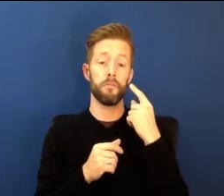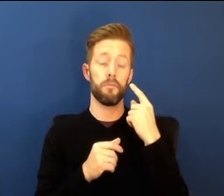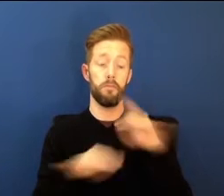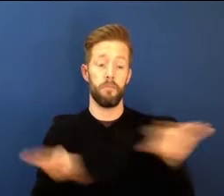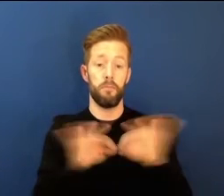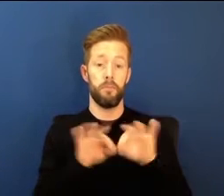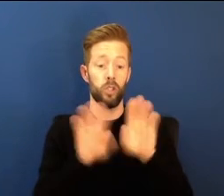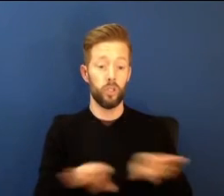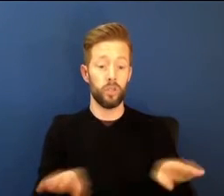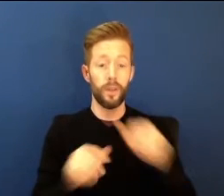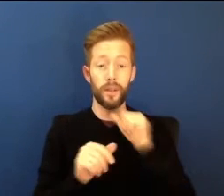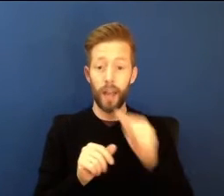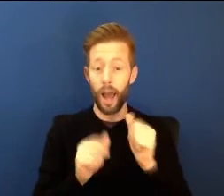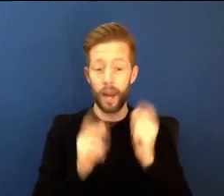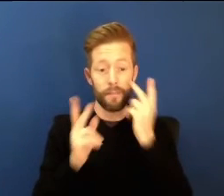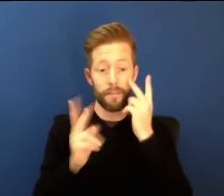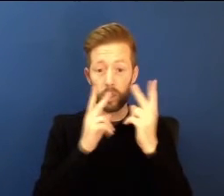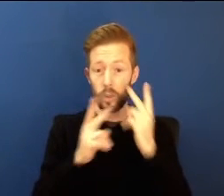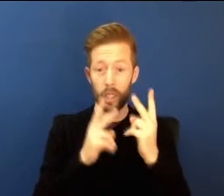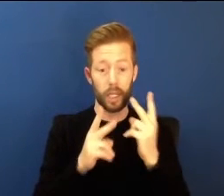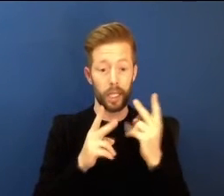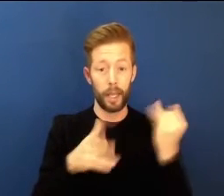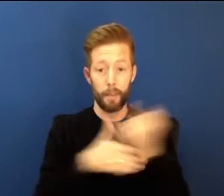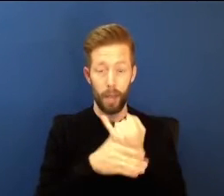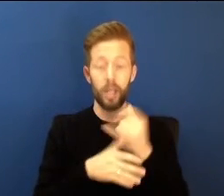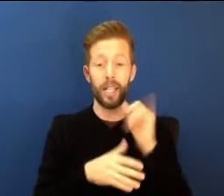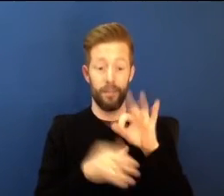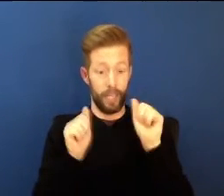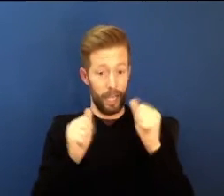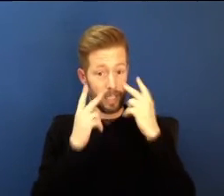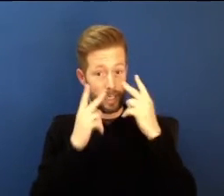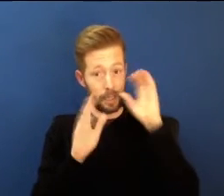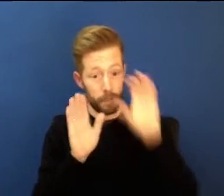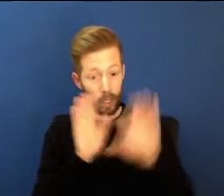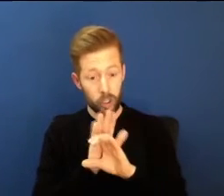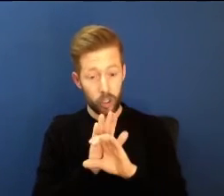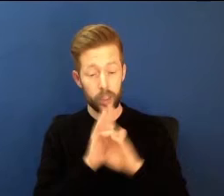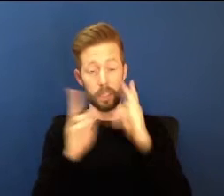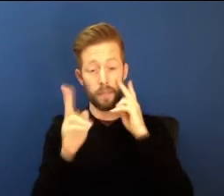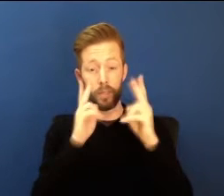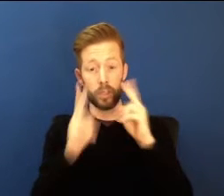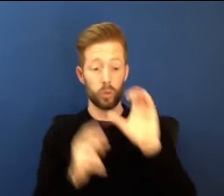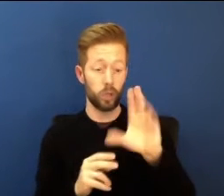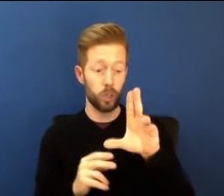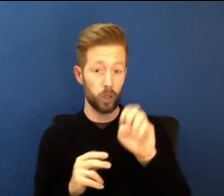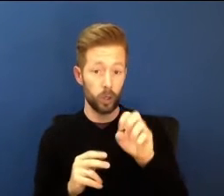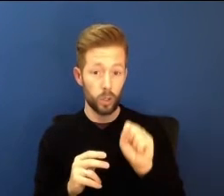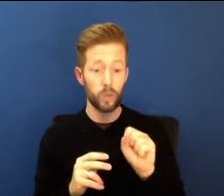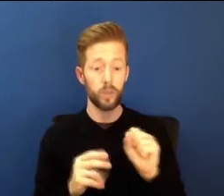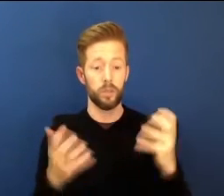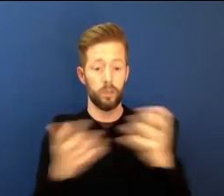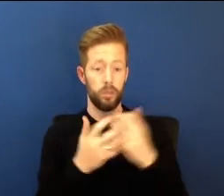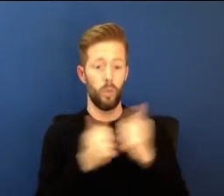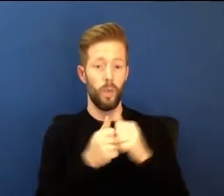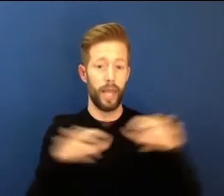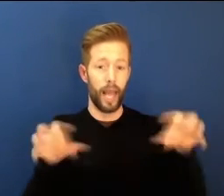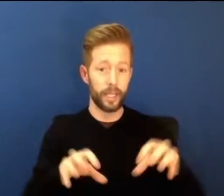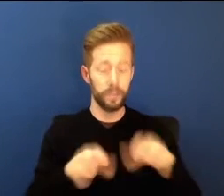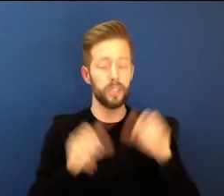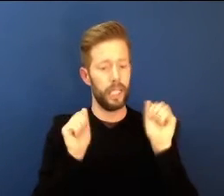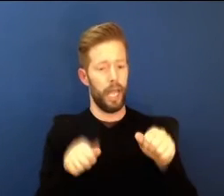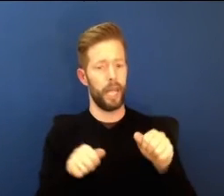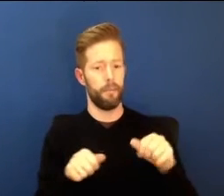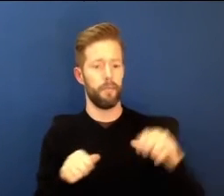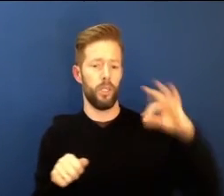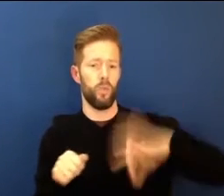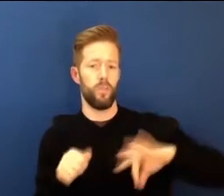as long as children are not visually impaired, if they can see pictures, pairing visual cues with